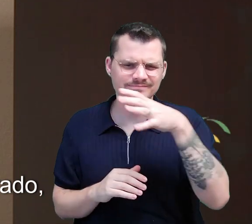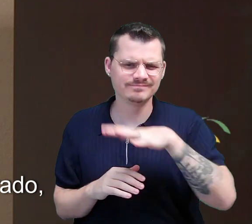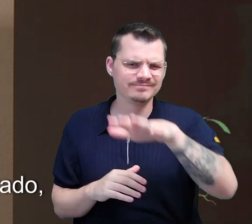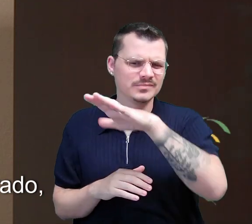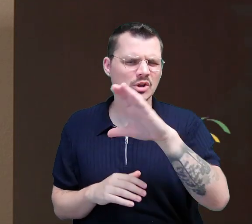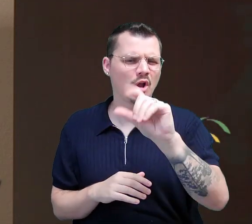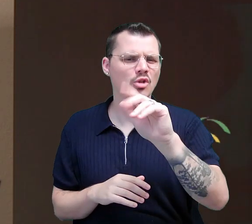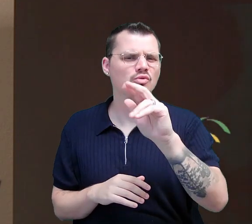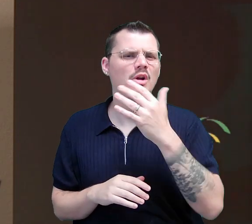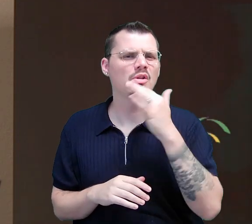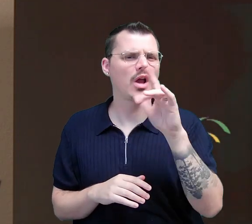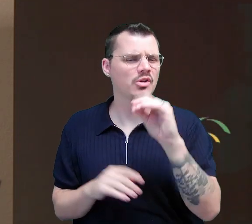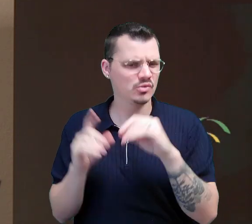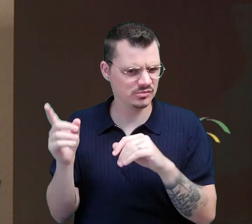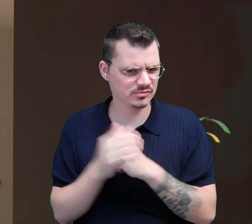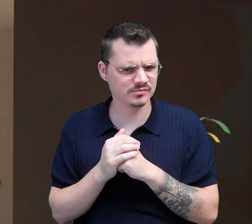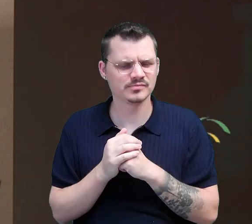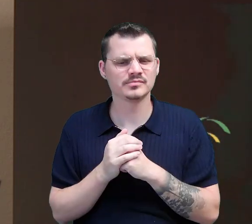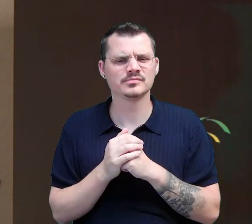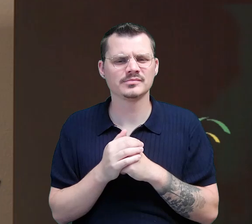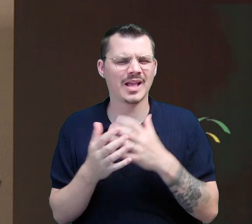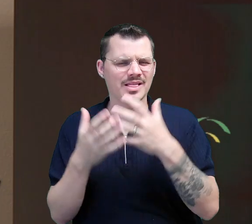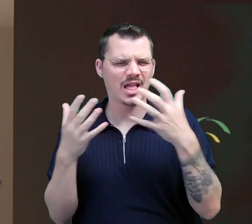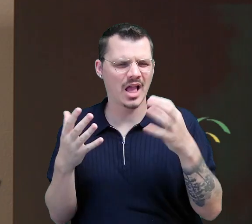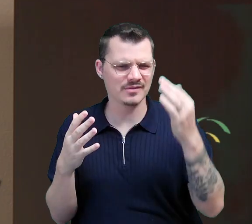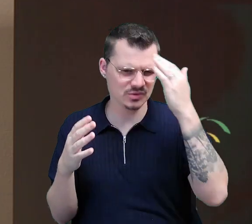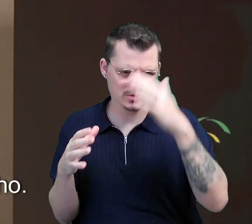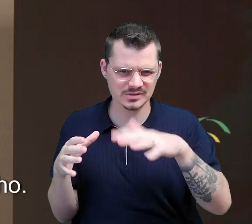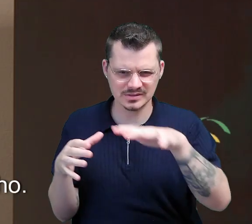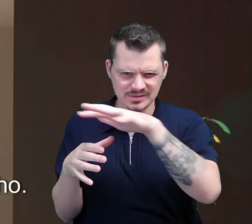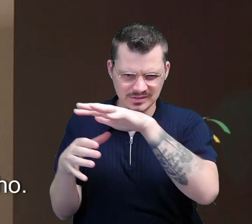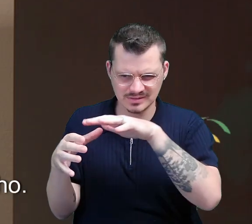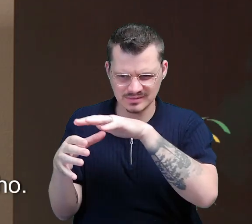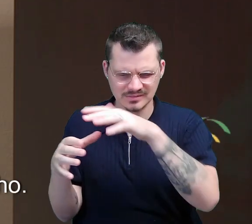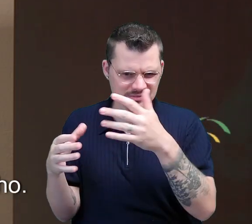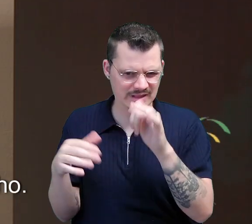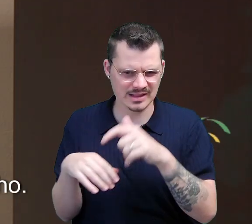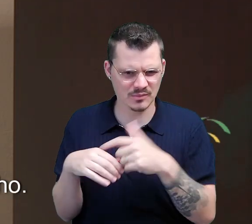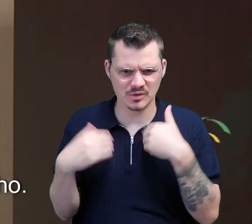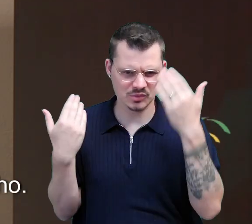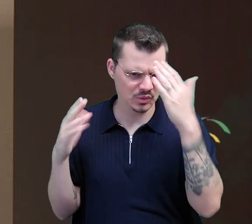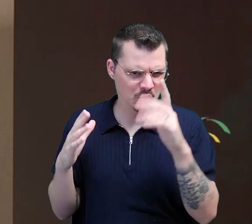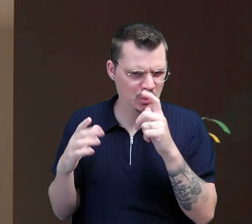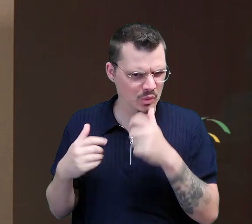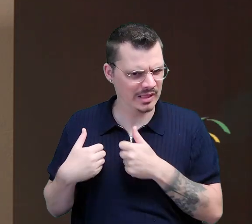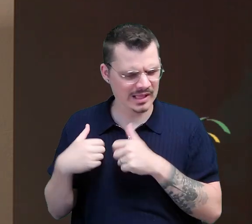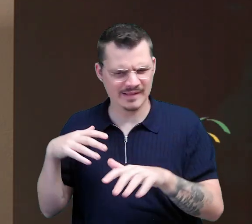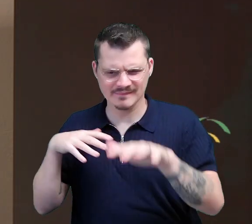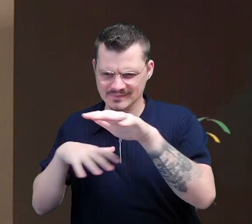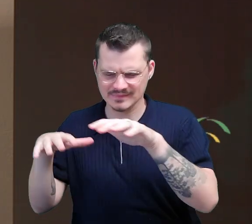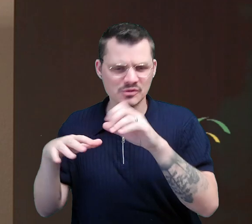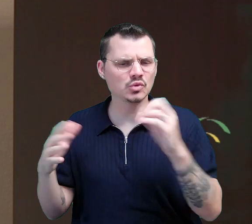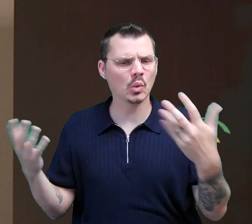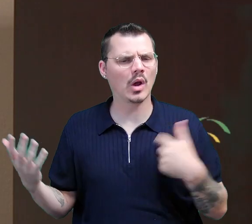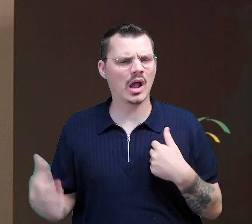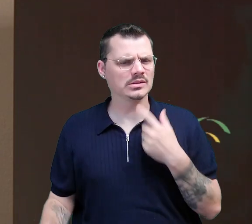of Colorado, and there was a lot of geography that was occupied by who knows who.